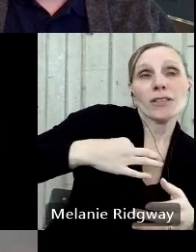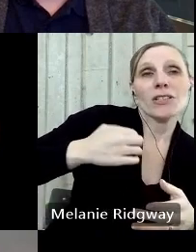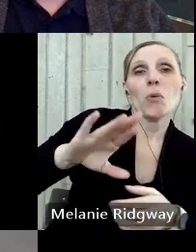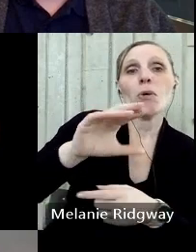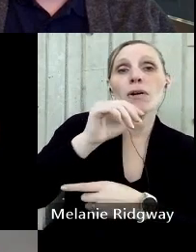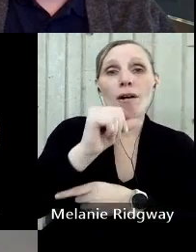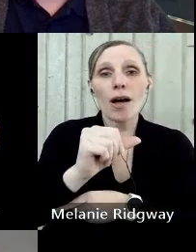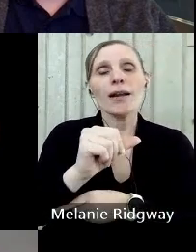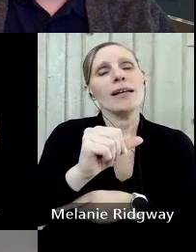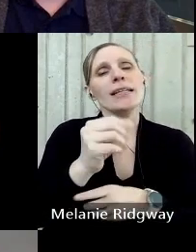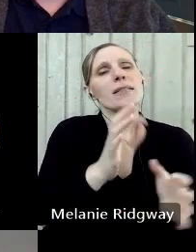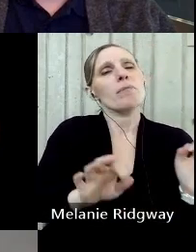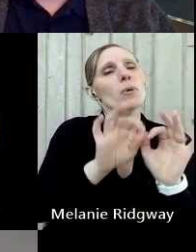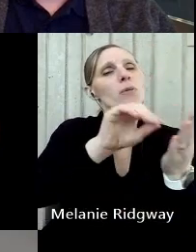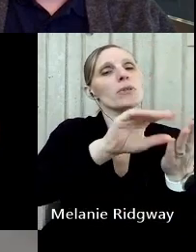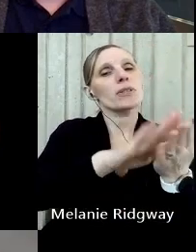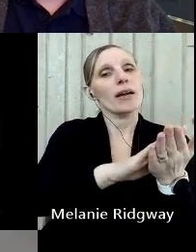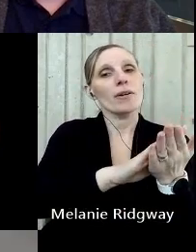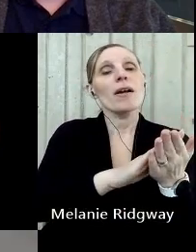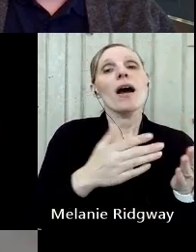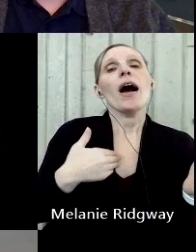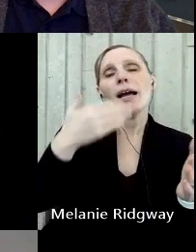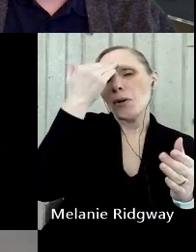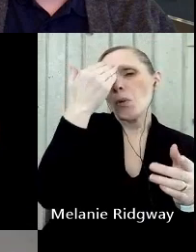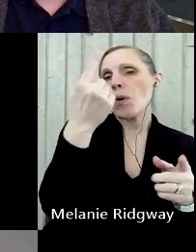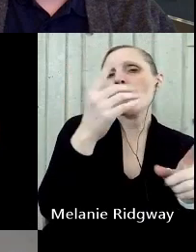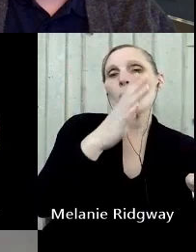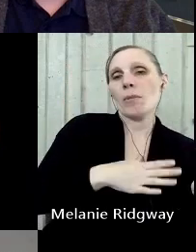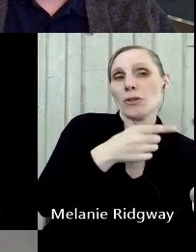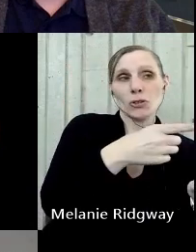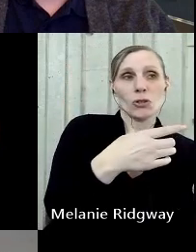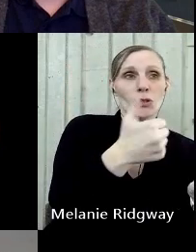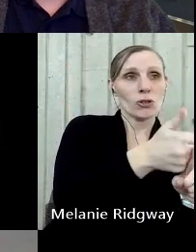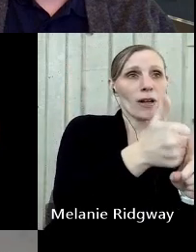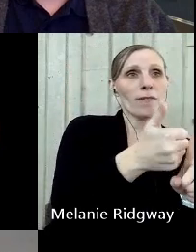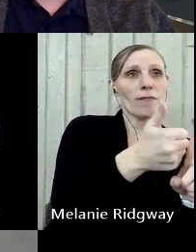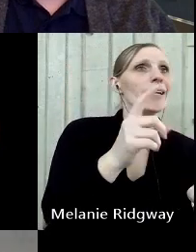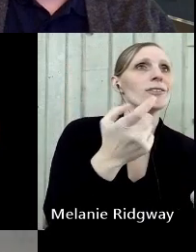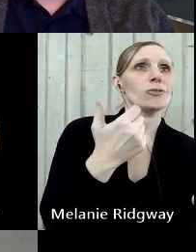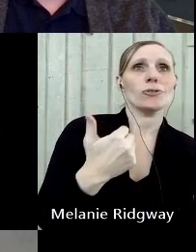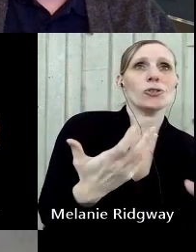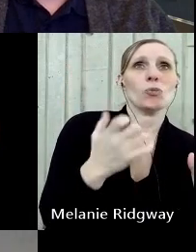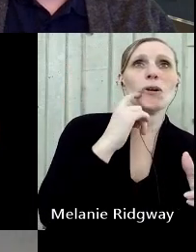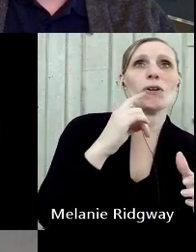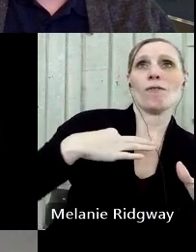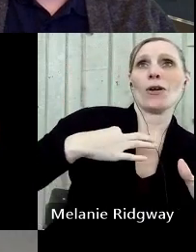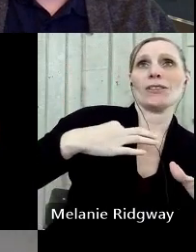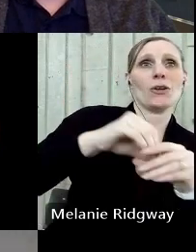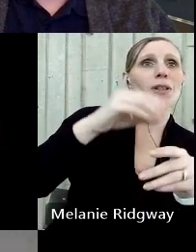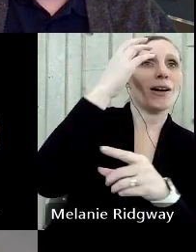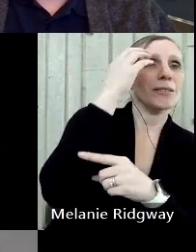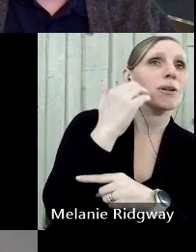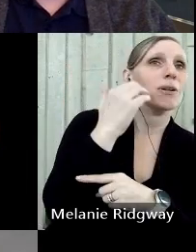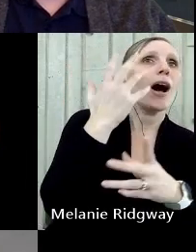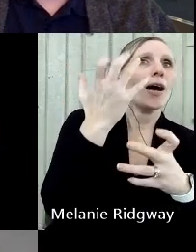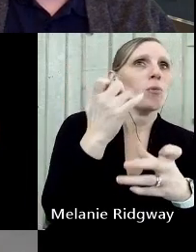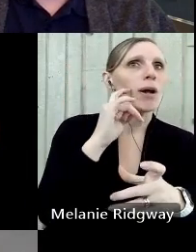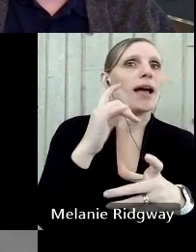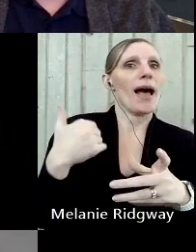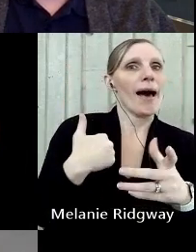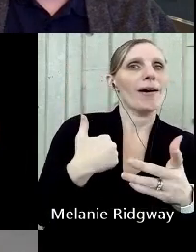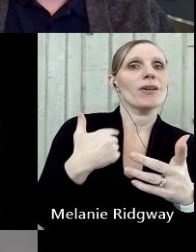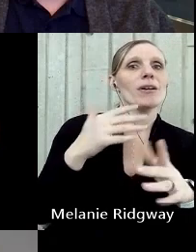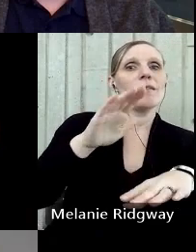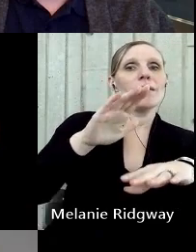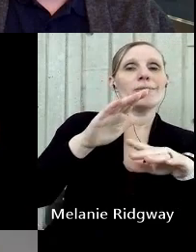a resume. And one lady said to me, she goes, "I just want a volunteer job at a hospital." She goes, "Because I need that on my resume." Mm-hmm. Even